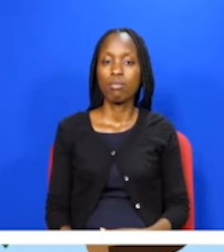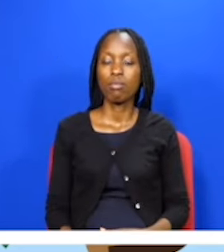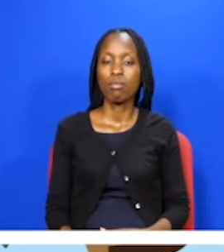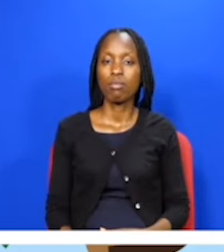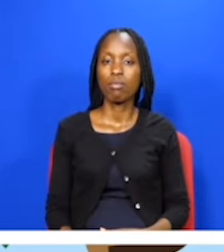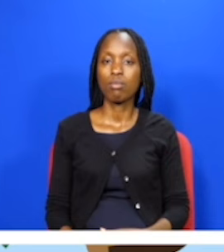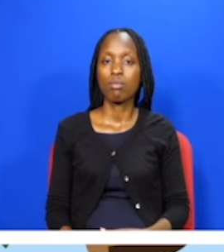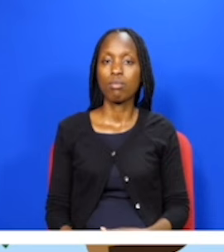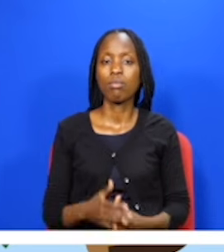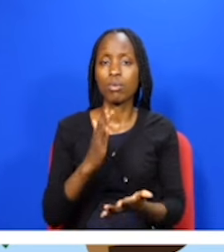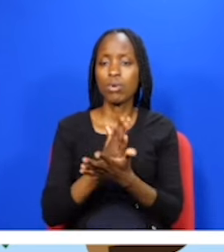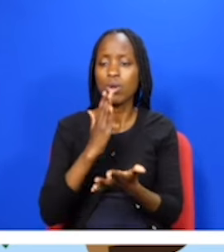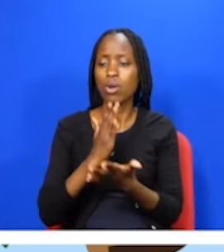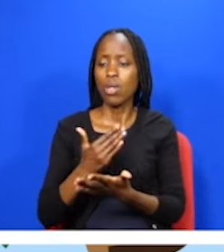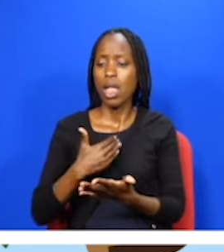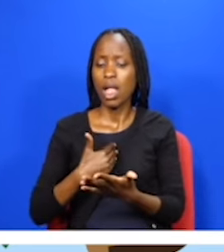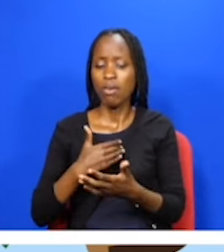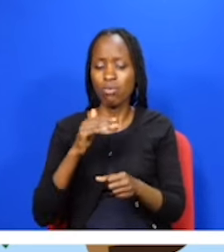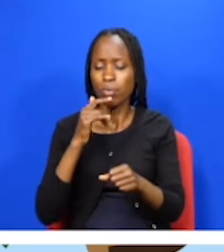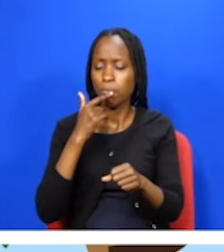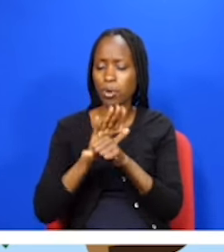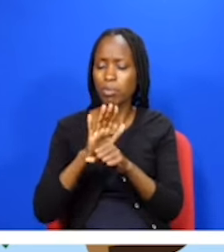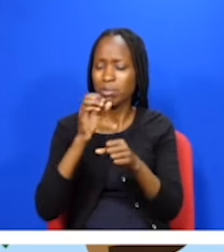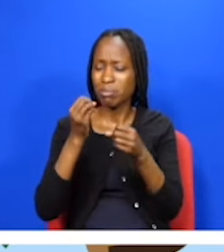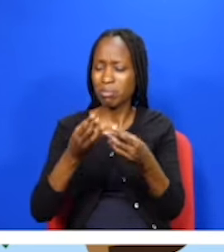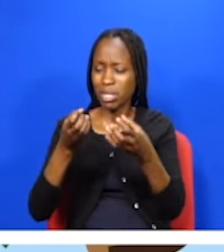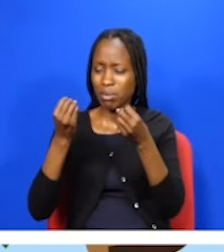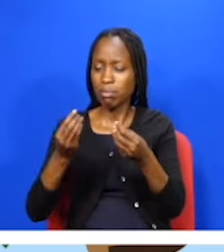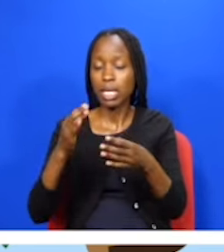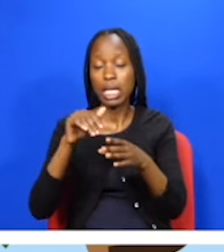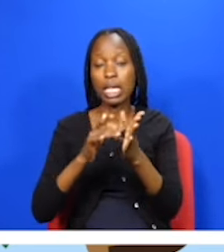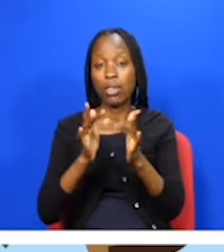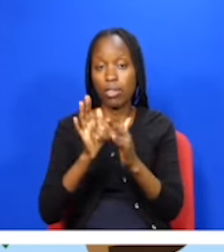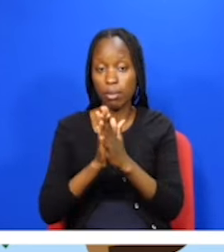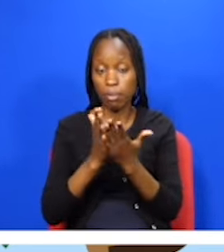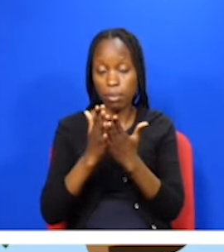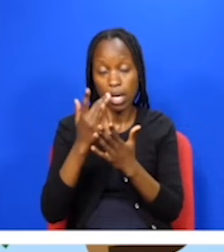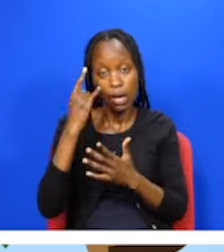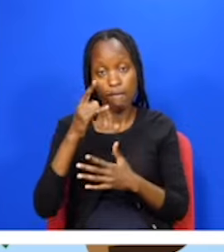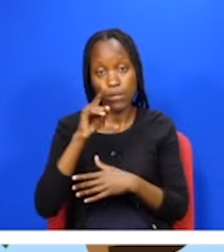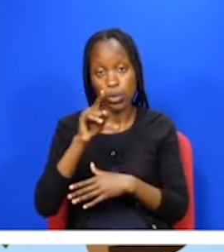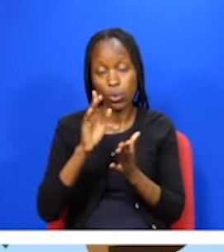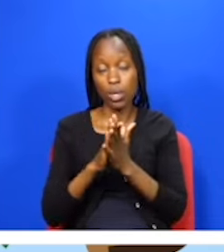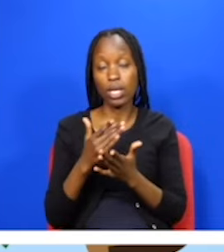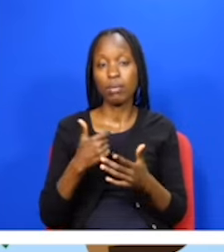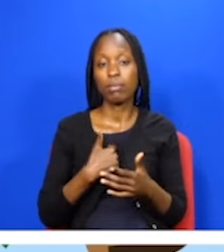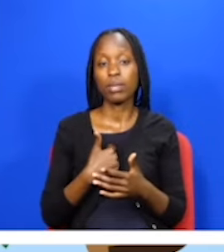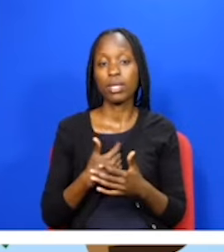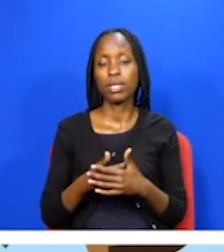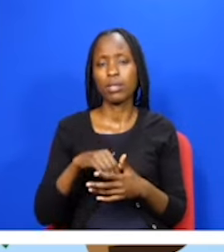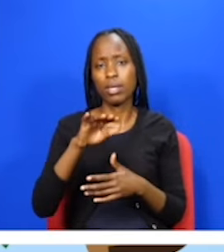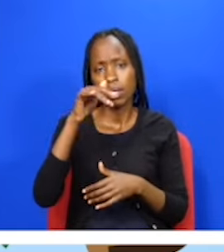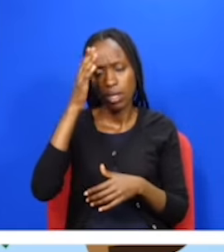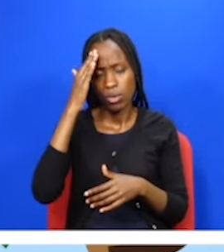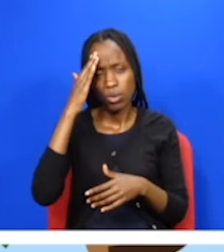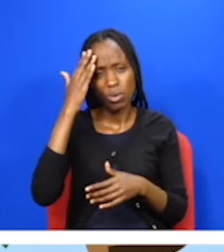so many promises in the Bible. Many, many promises for you and for me. Do you remember any?